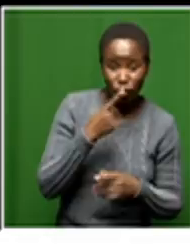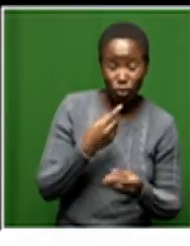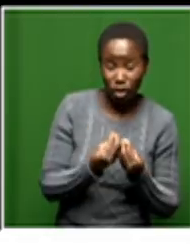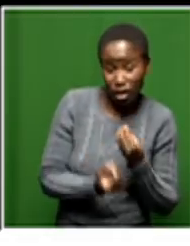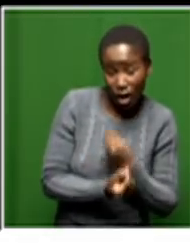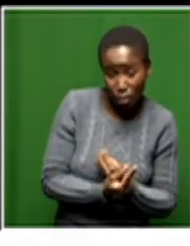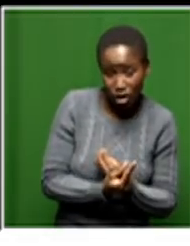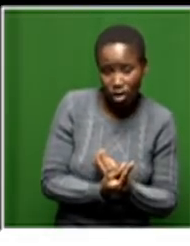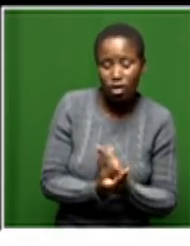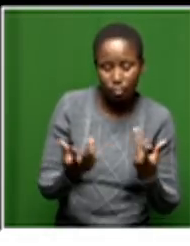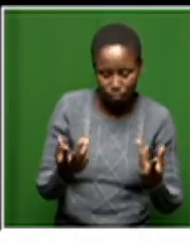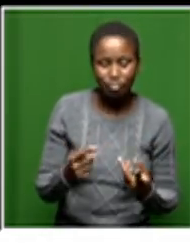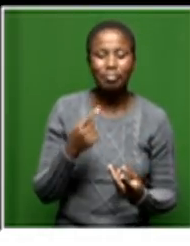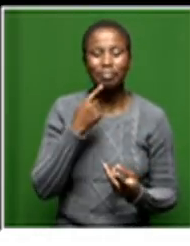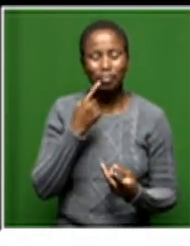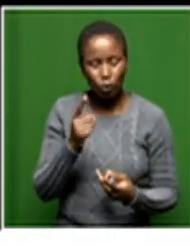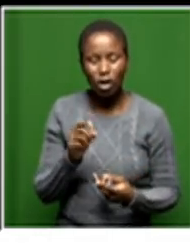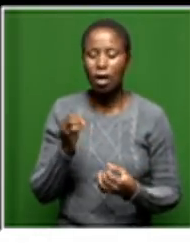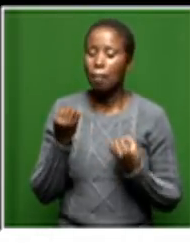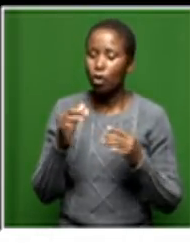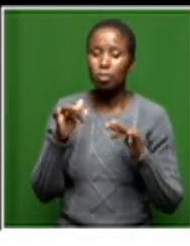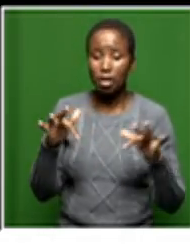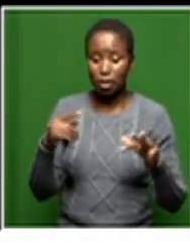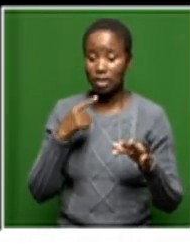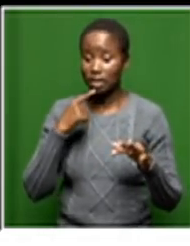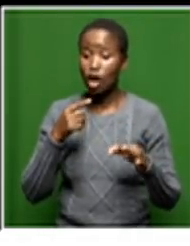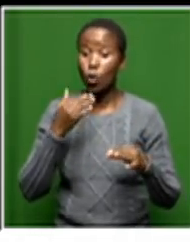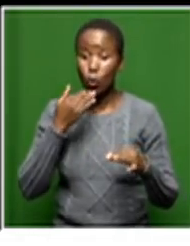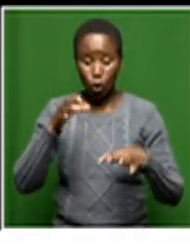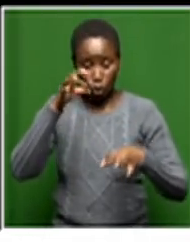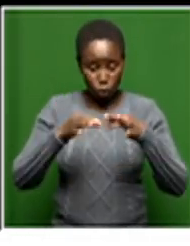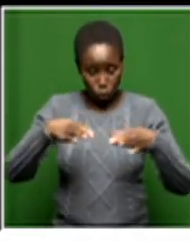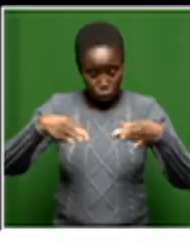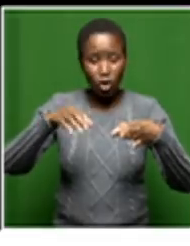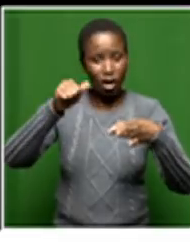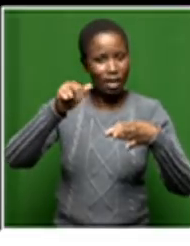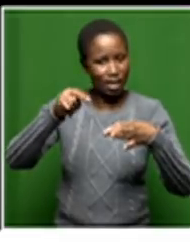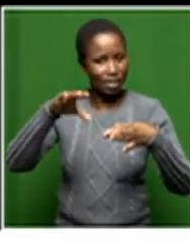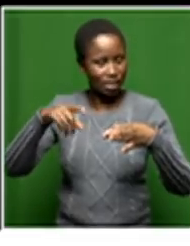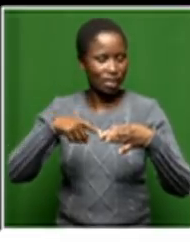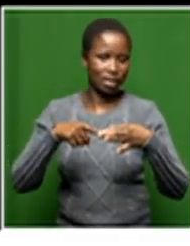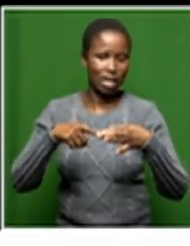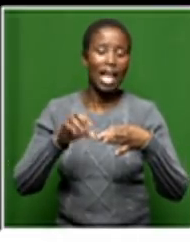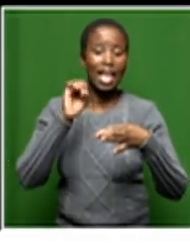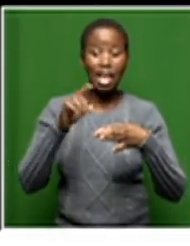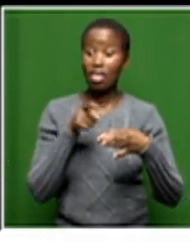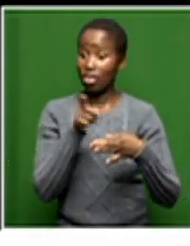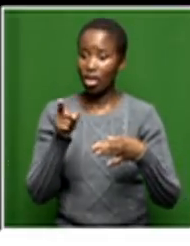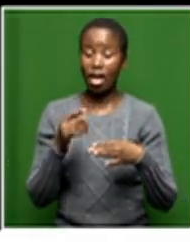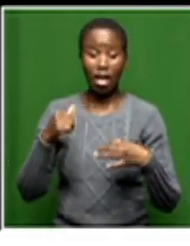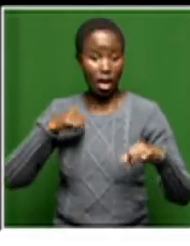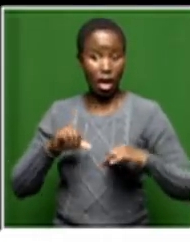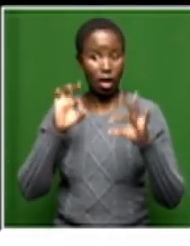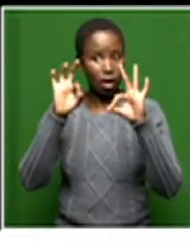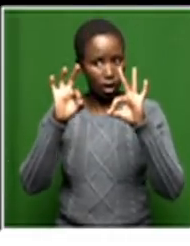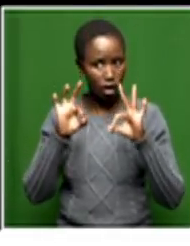as I'm saying, those who've got a majority view, it's them, it's the ruling party. Once they act with their conscience independently as